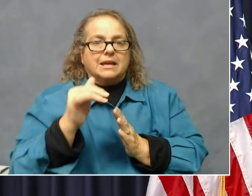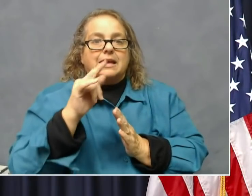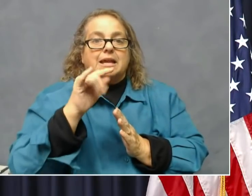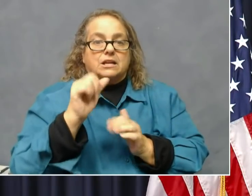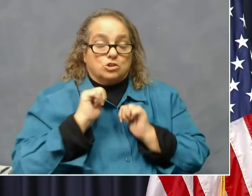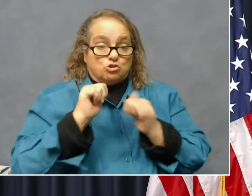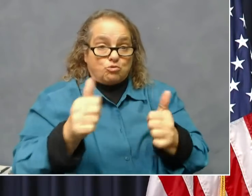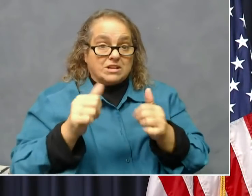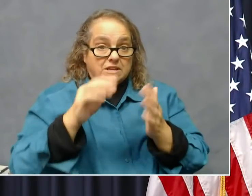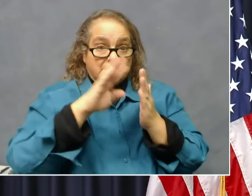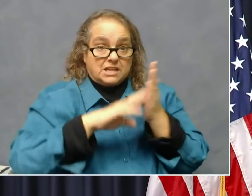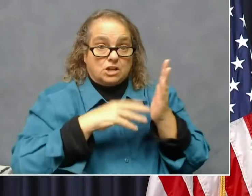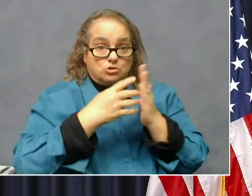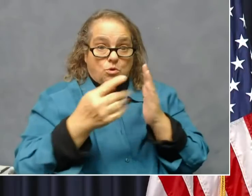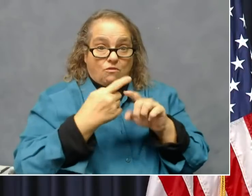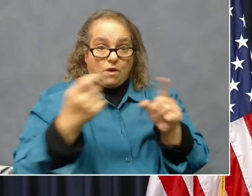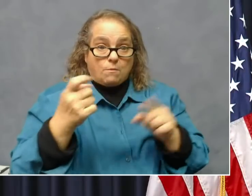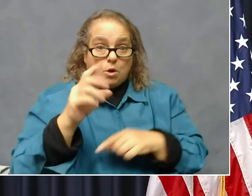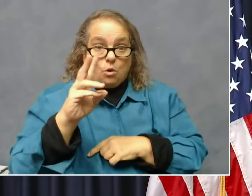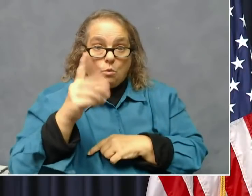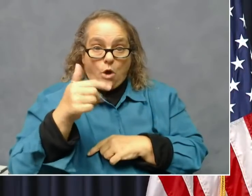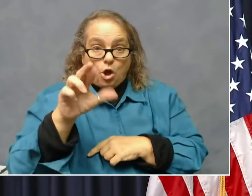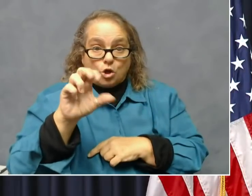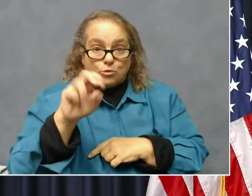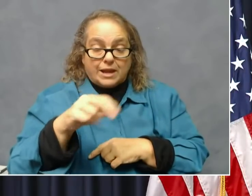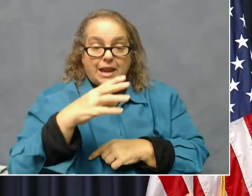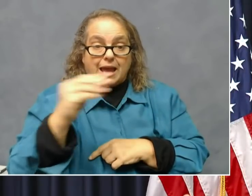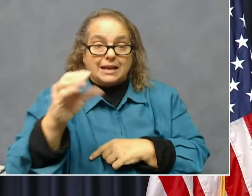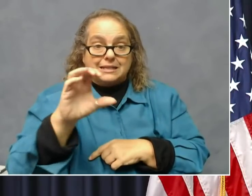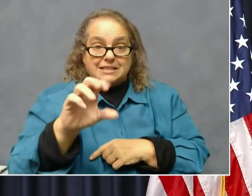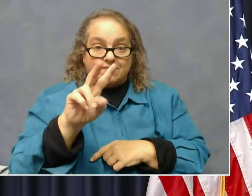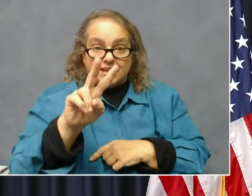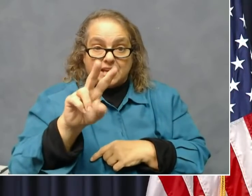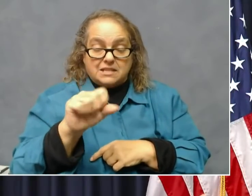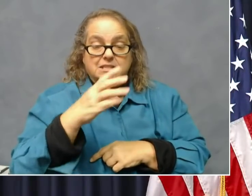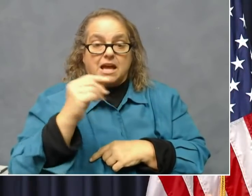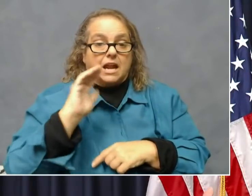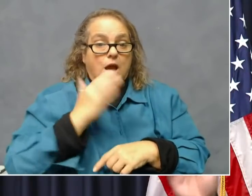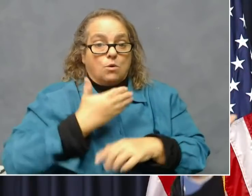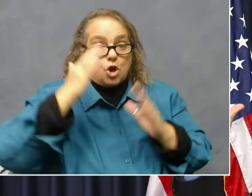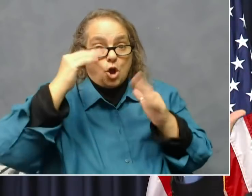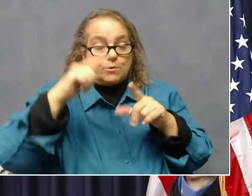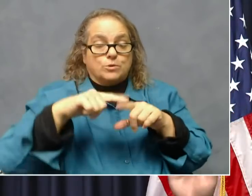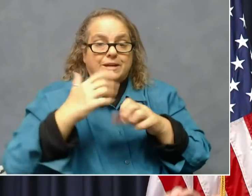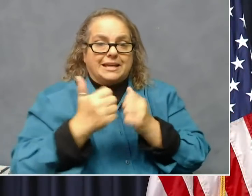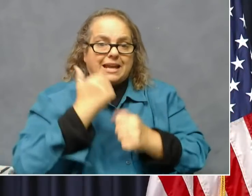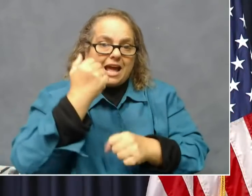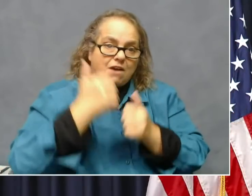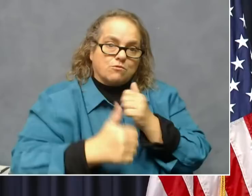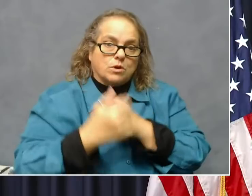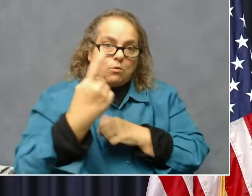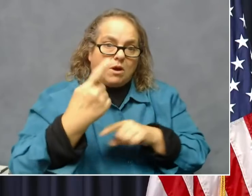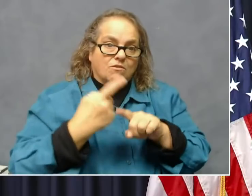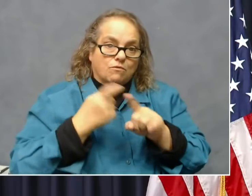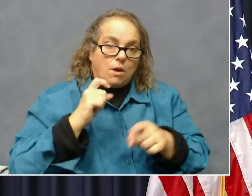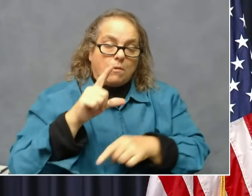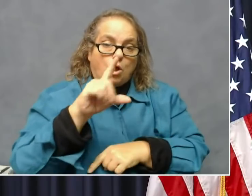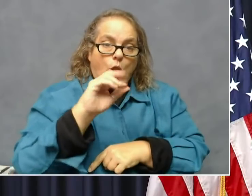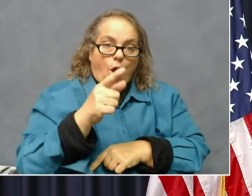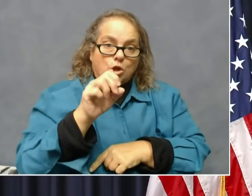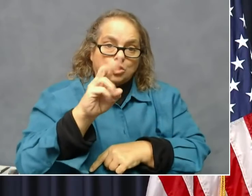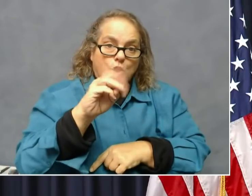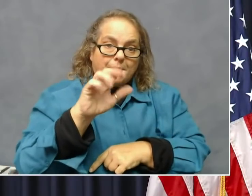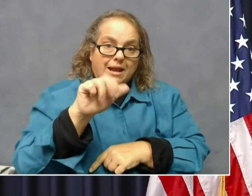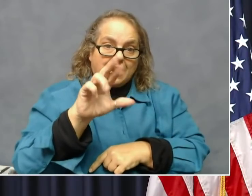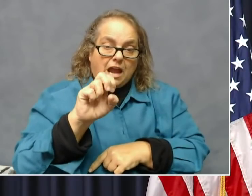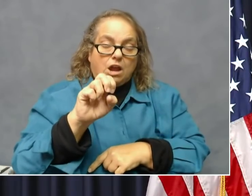from Walgreens and CVS. Our hope is to get everybody in long-term care all the way down through assisted living